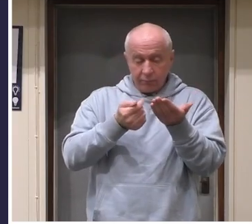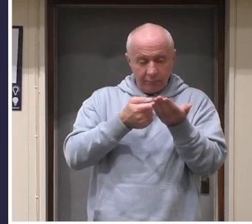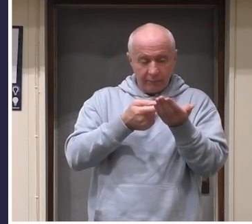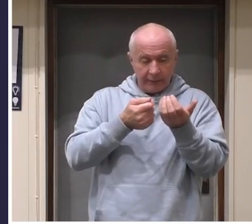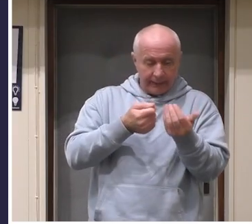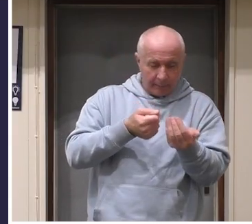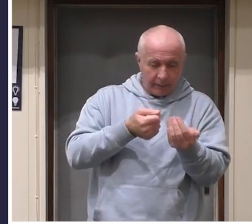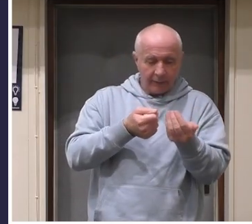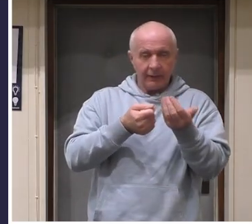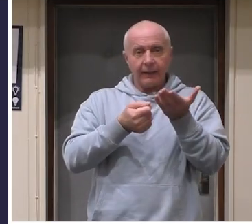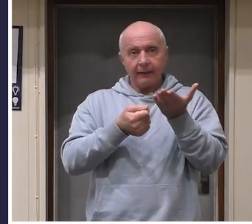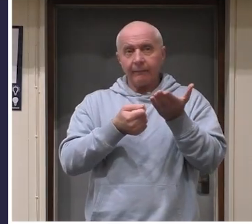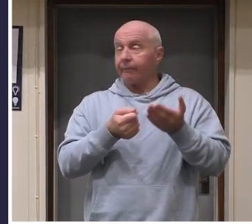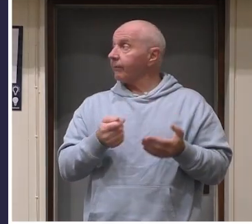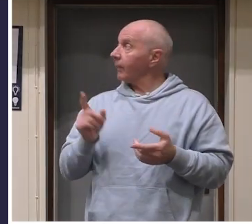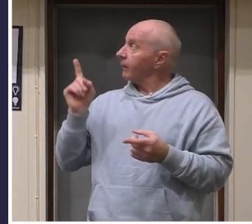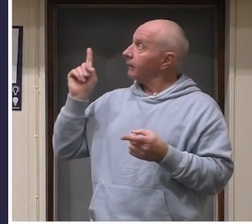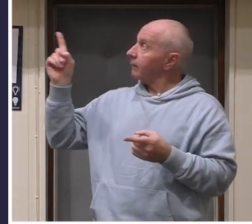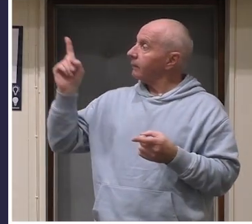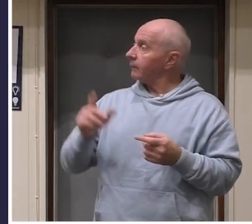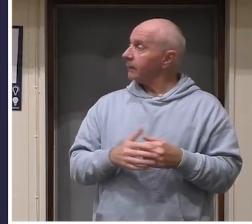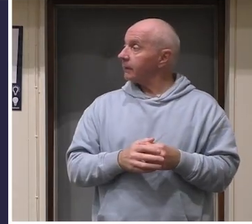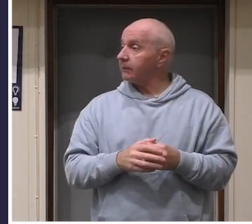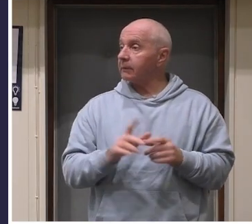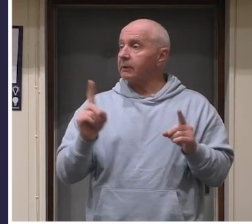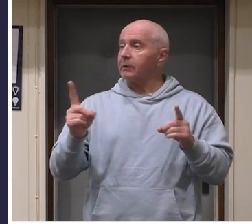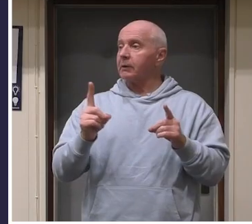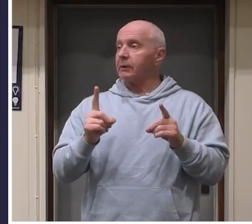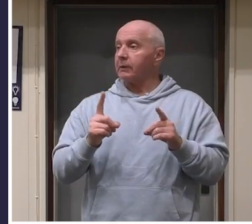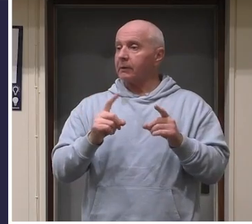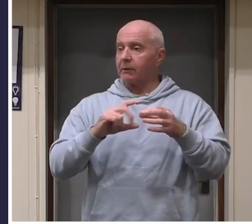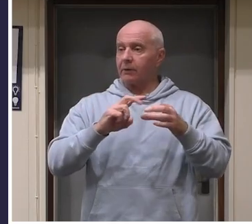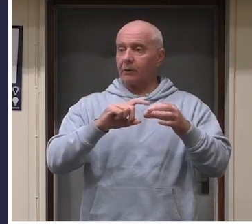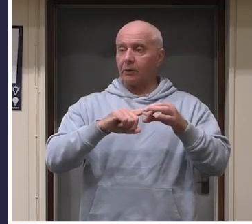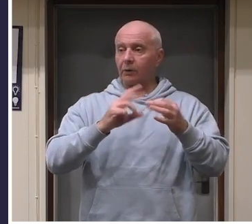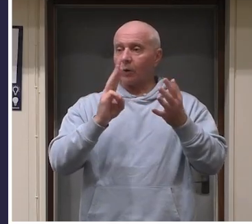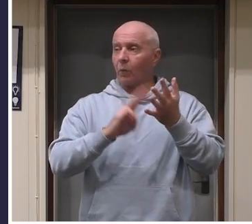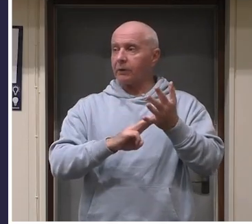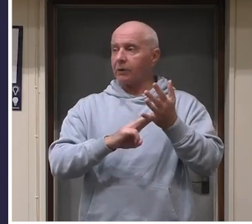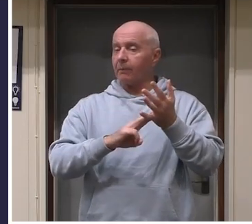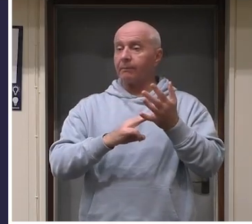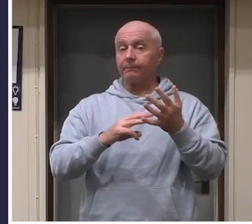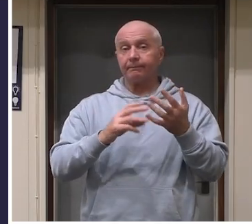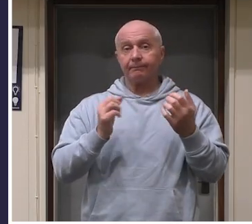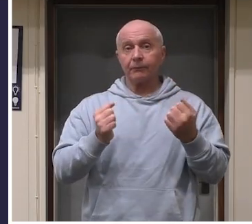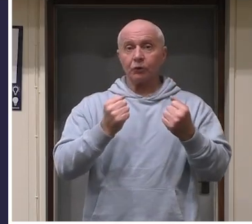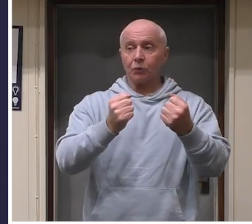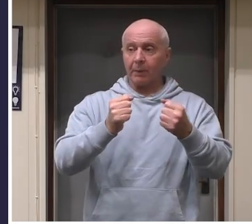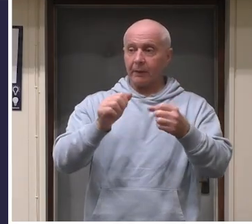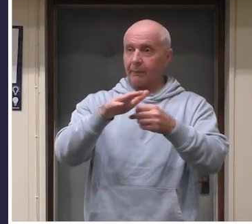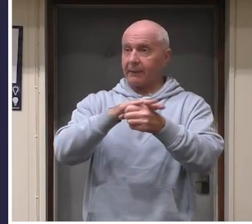question, what is the gravitational field of an object that is in a quantum superposition? It's an object that is in